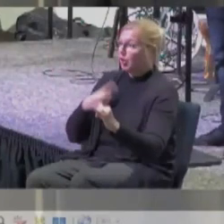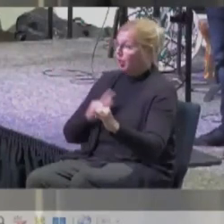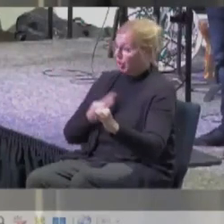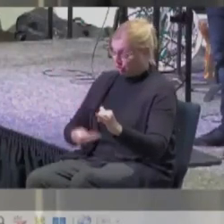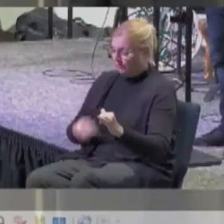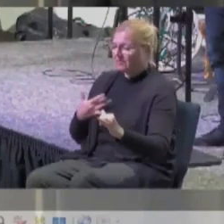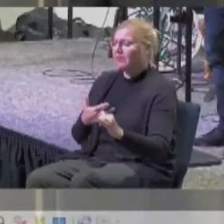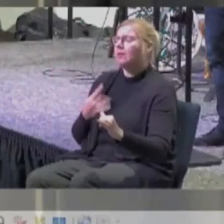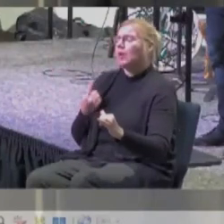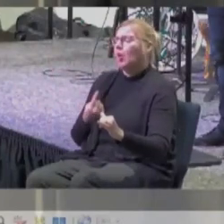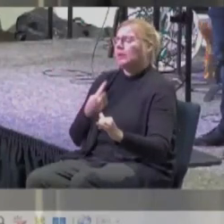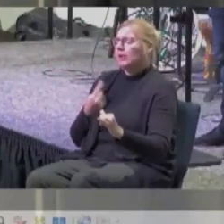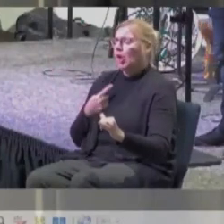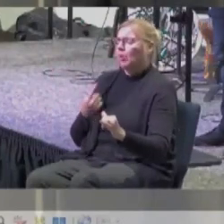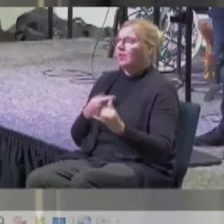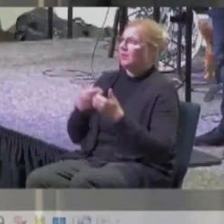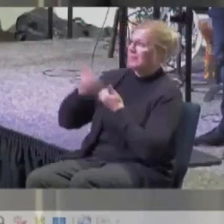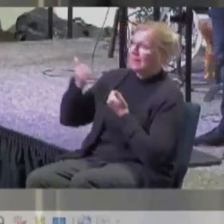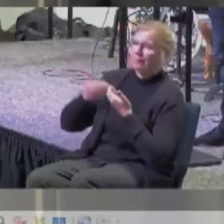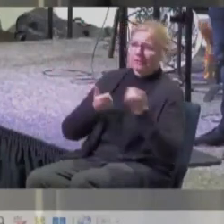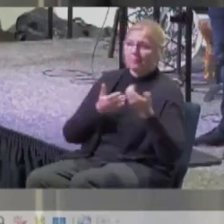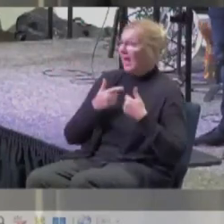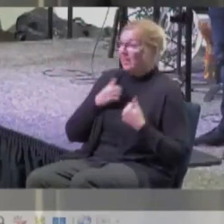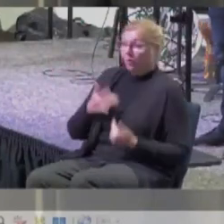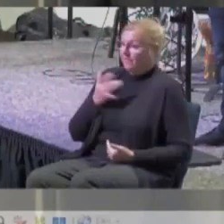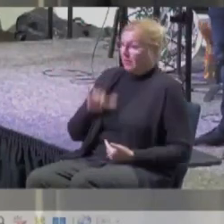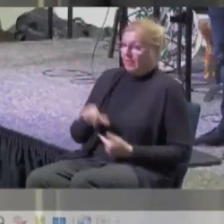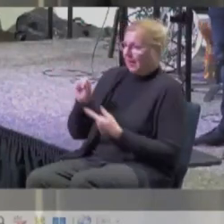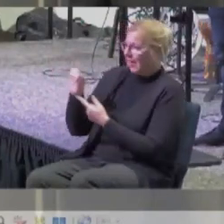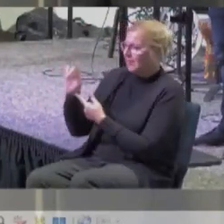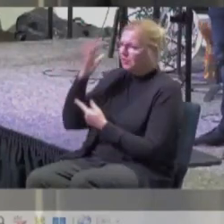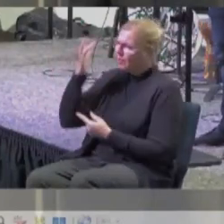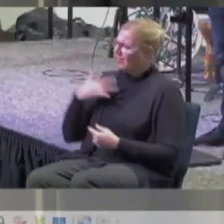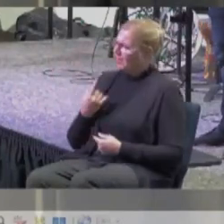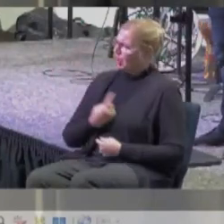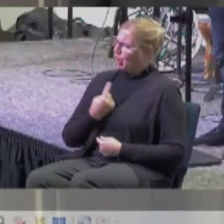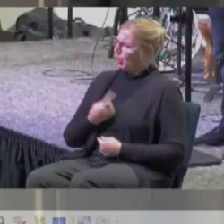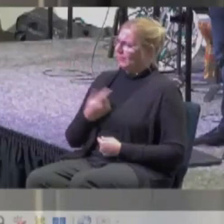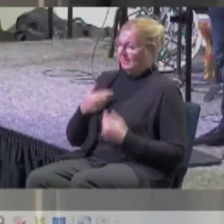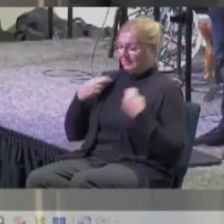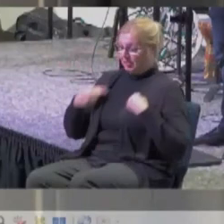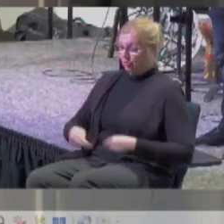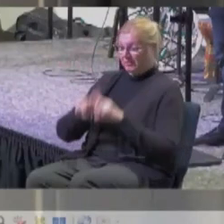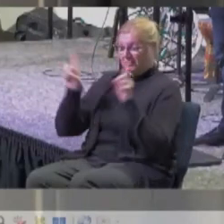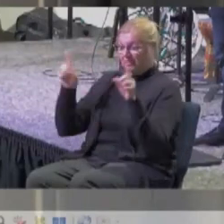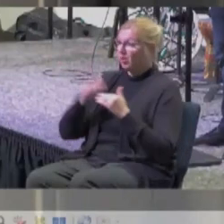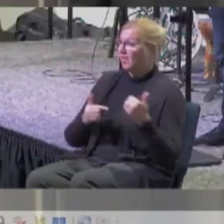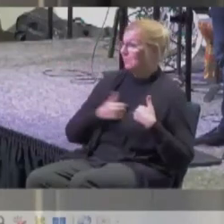being separated. I don't have that separation, which is why I think loneliness in humans is different than in me.